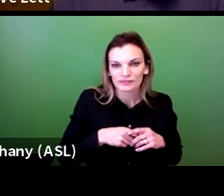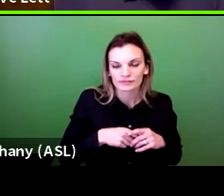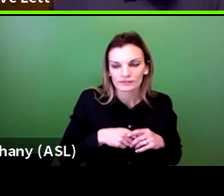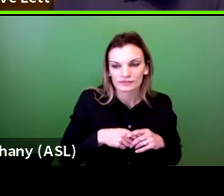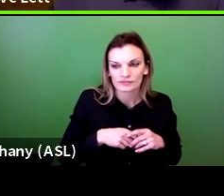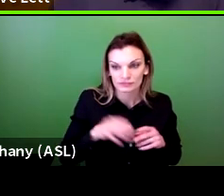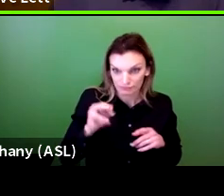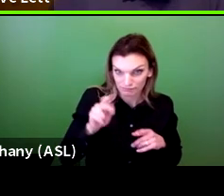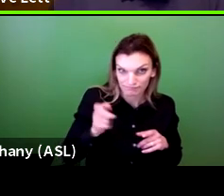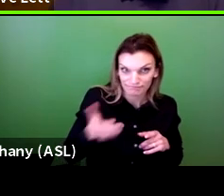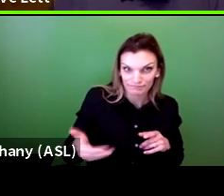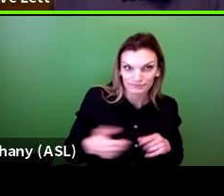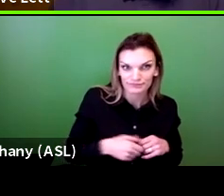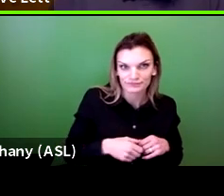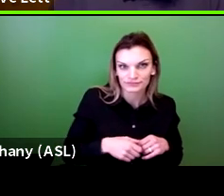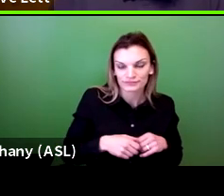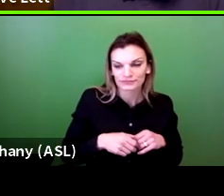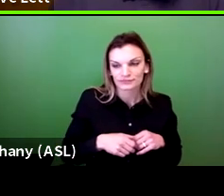Go ahead, Mike.